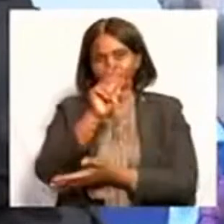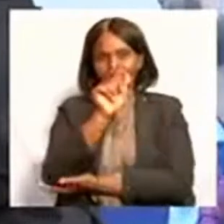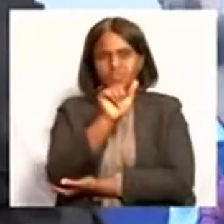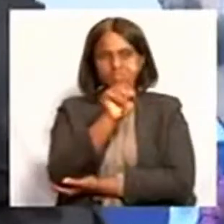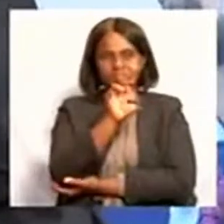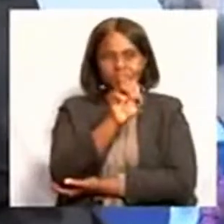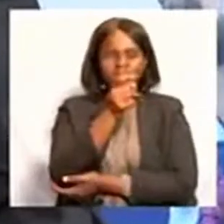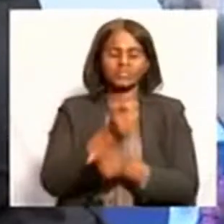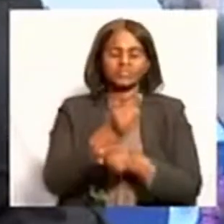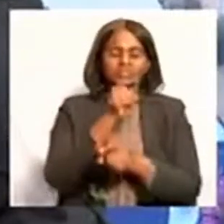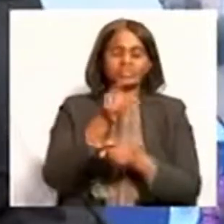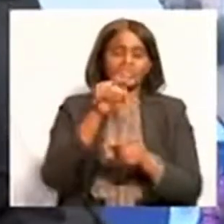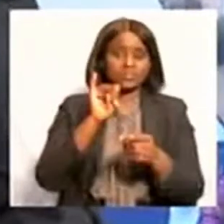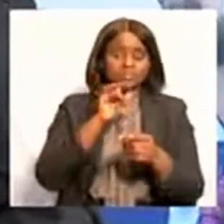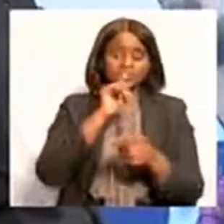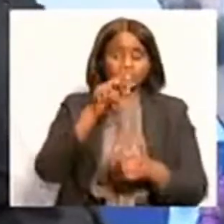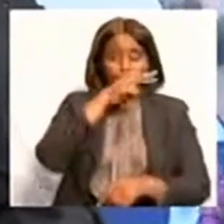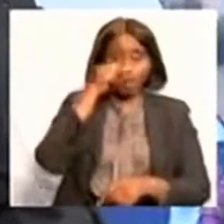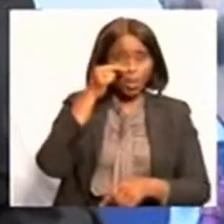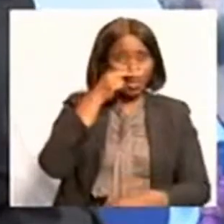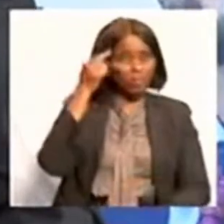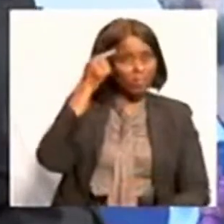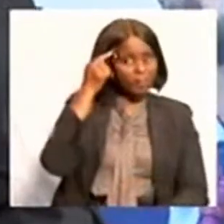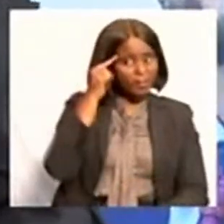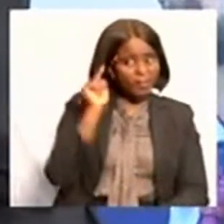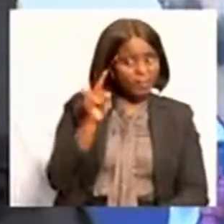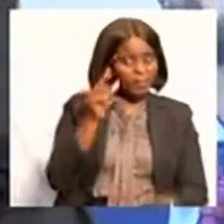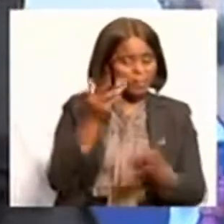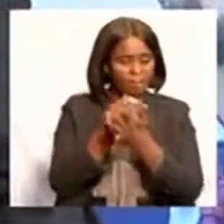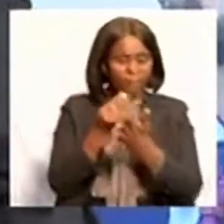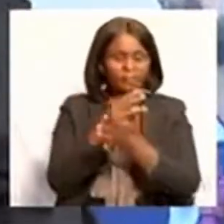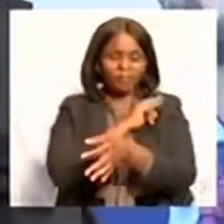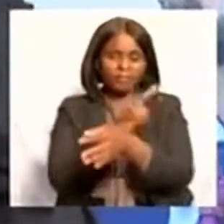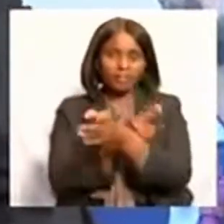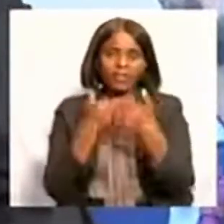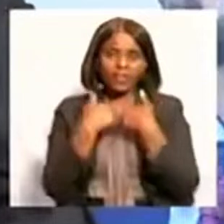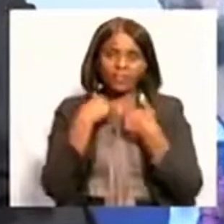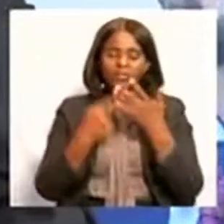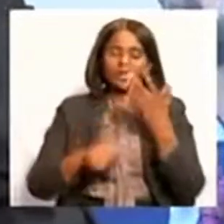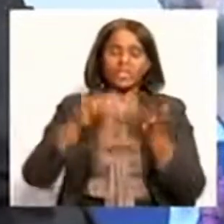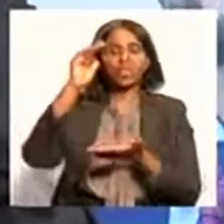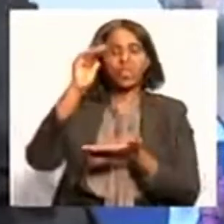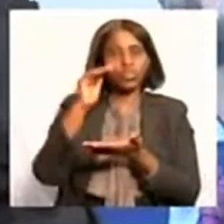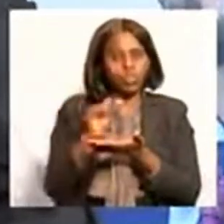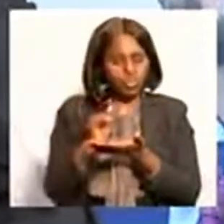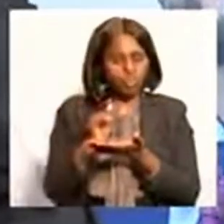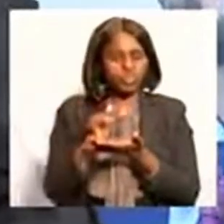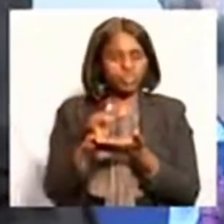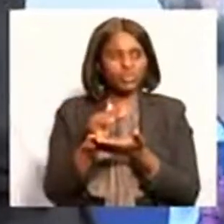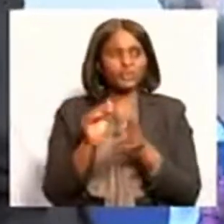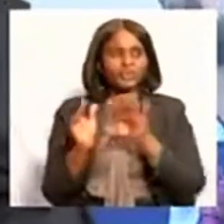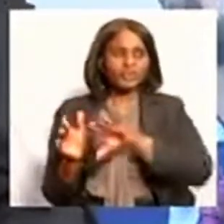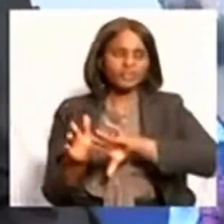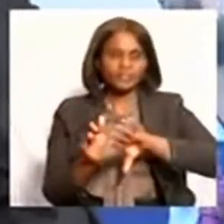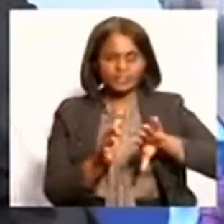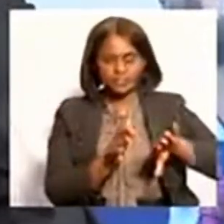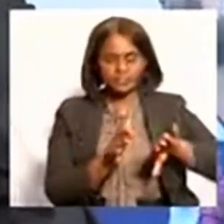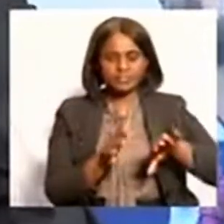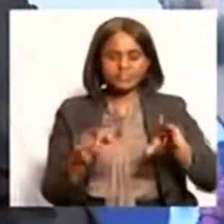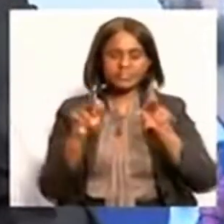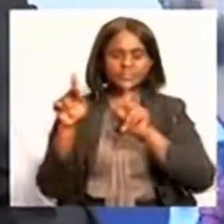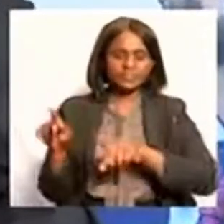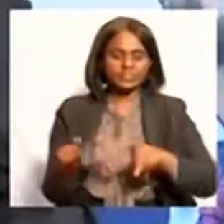that. That pilferage of government resources or money has actually what? Reduced. When we come to performance